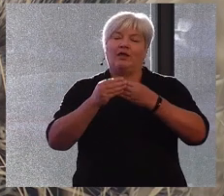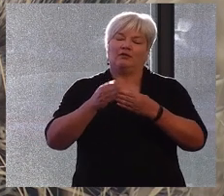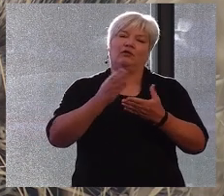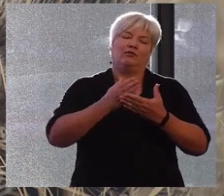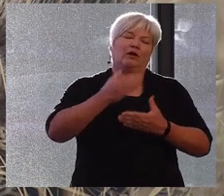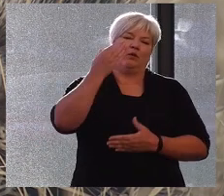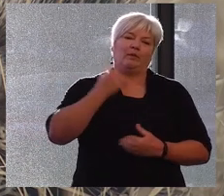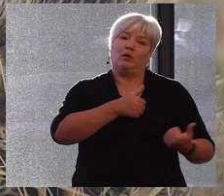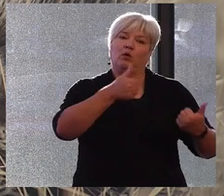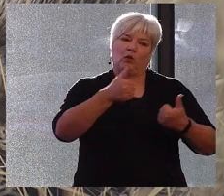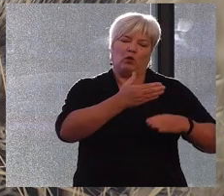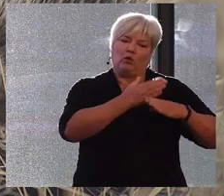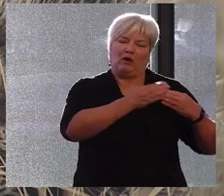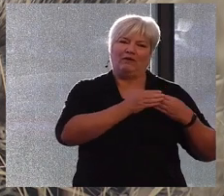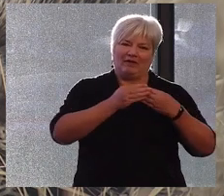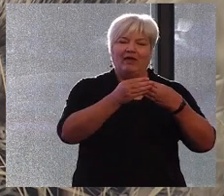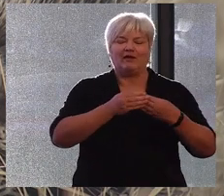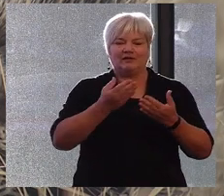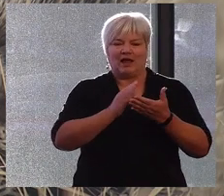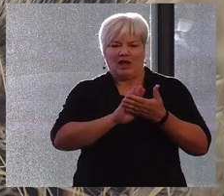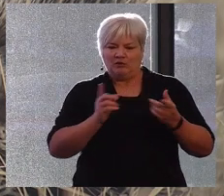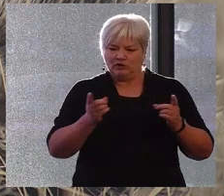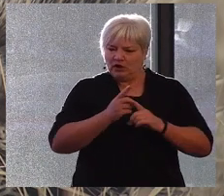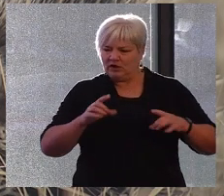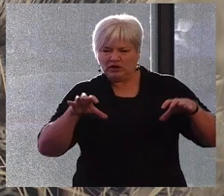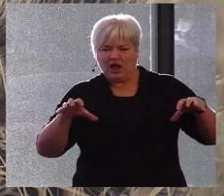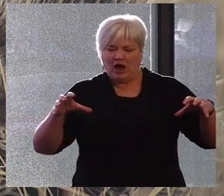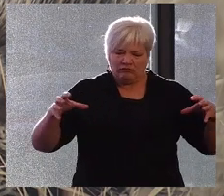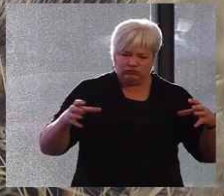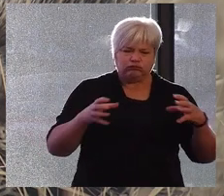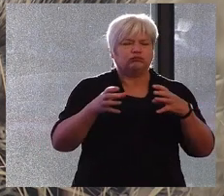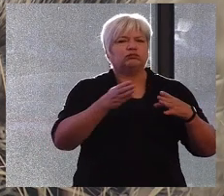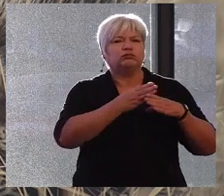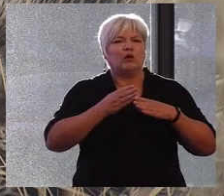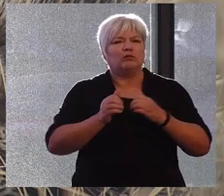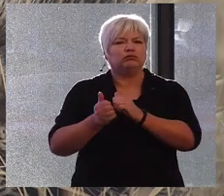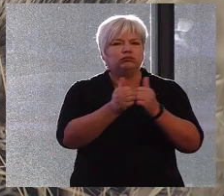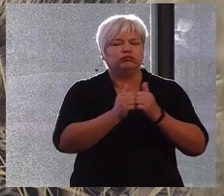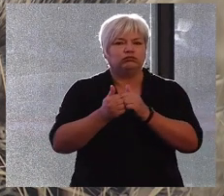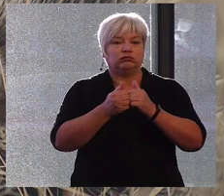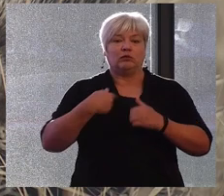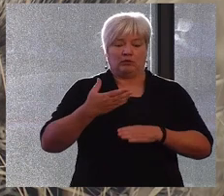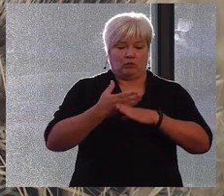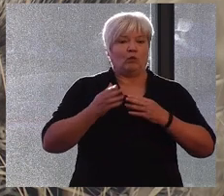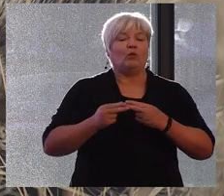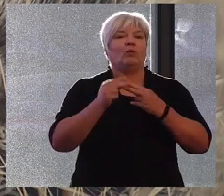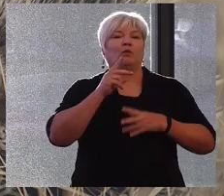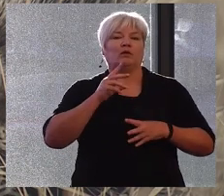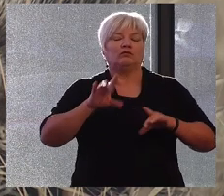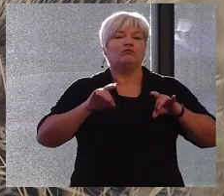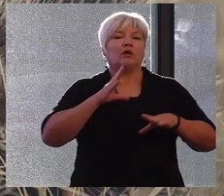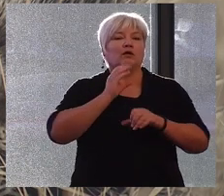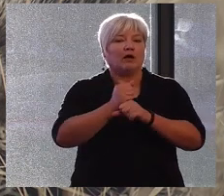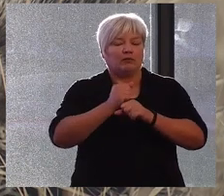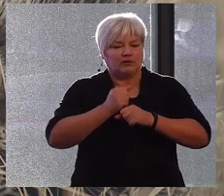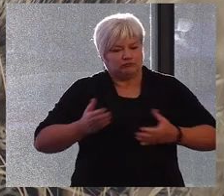and ways to shift the dial so we can work together. We've been working collaboratively with the Commonwealth Government to boost this progress